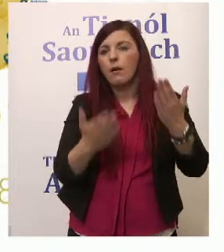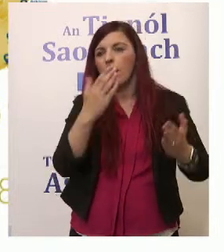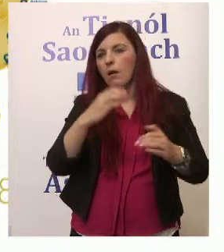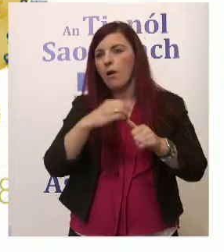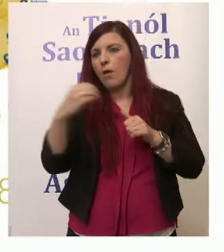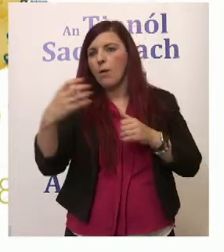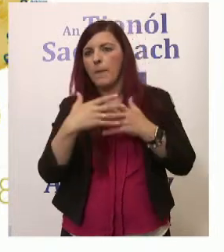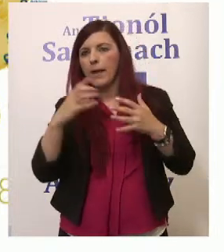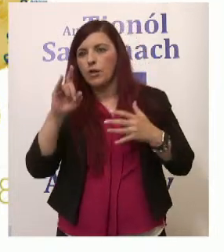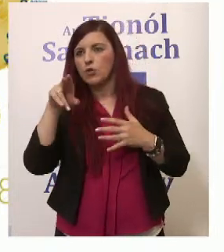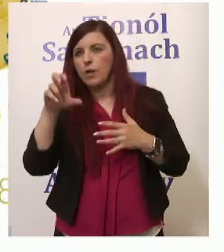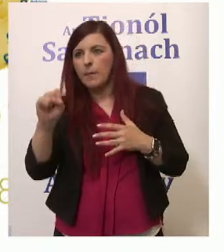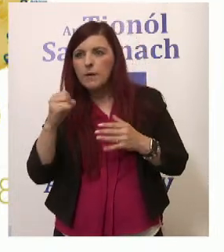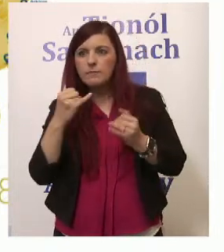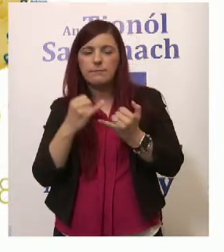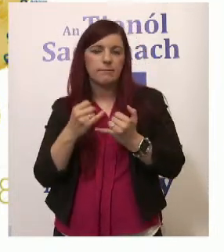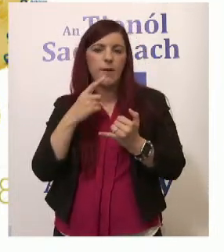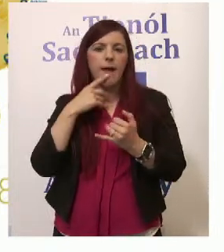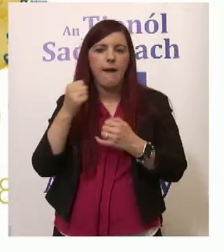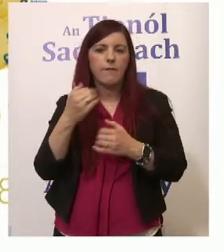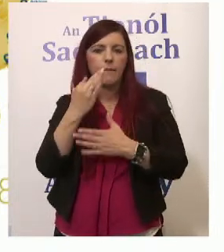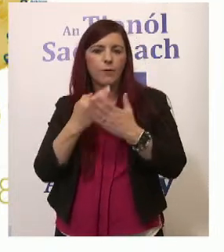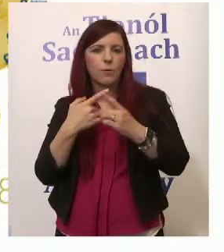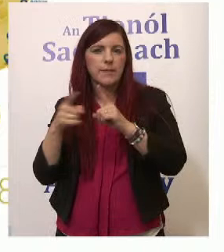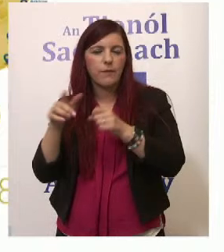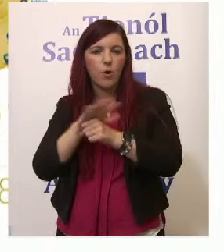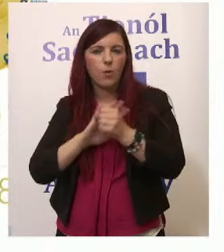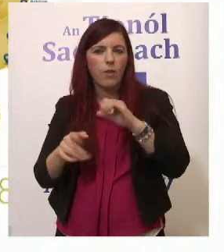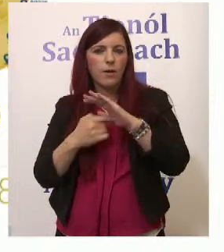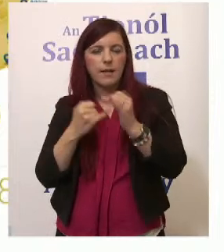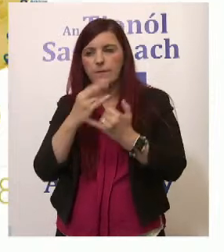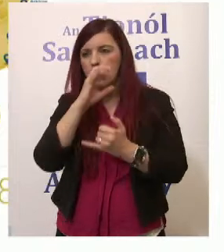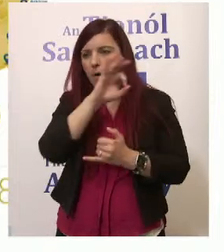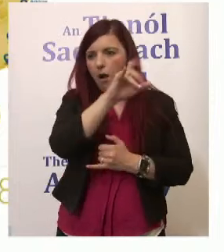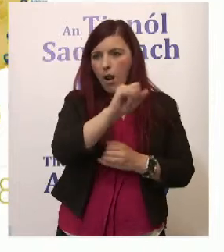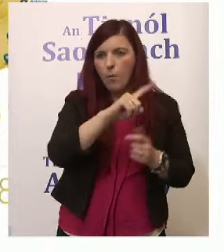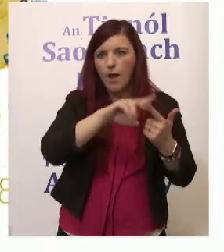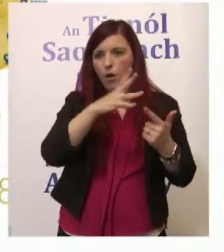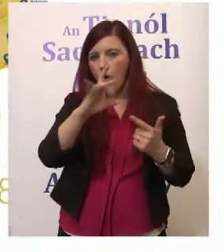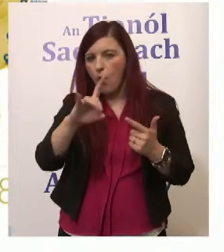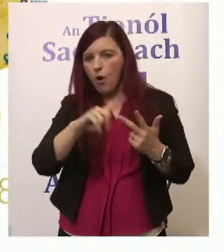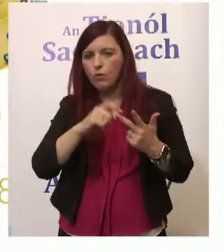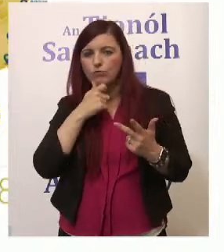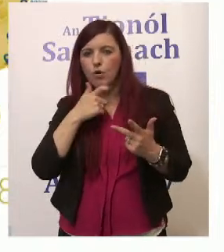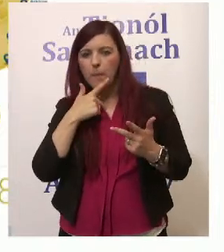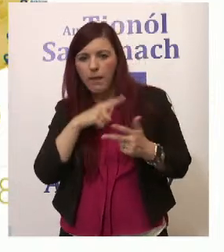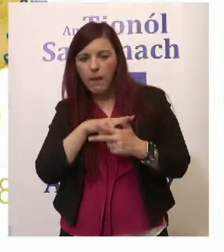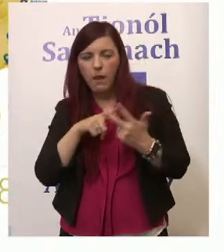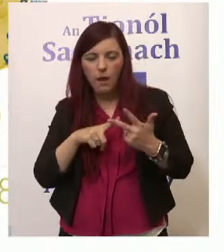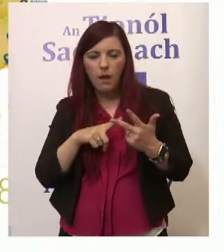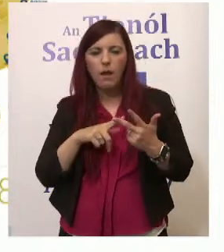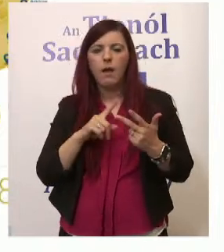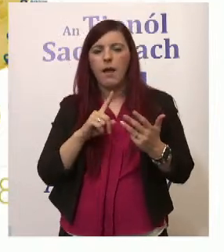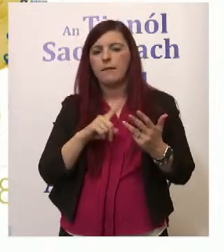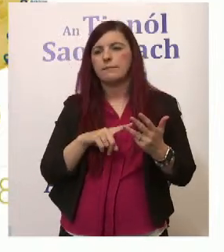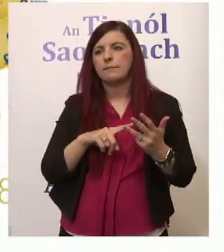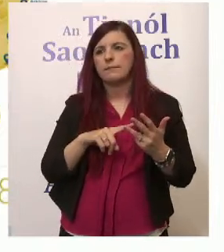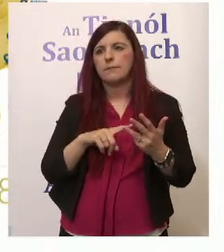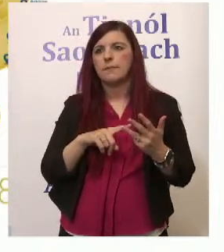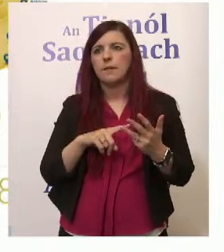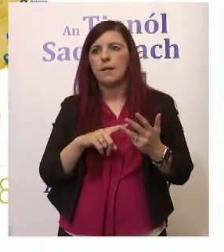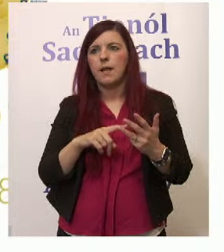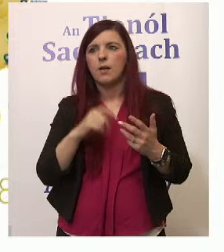chambers span a couple of local authority areas, so I'd be thinking of Galway, Cork, Dublin in that space. And Dublin is a special